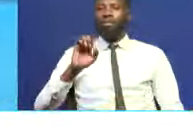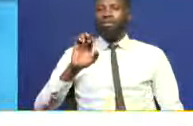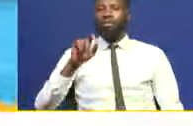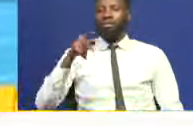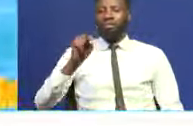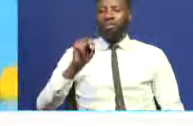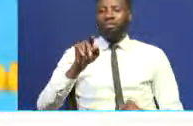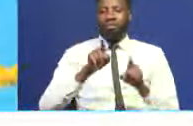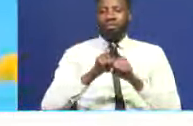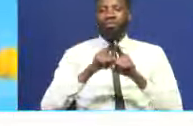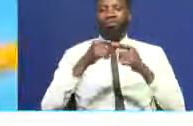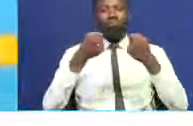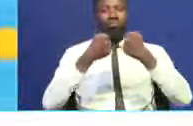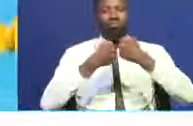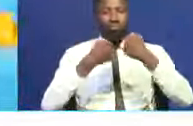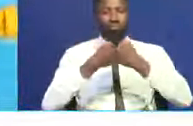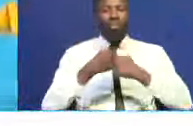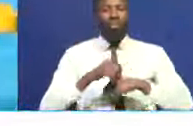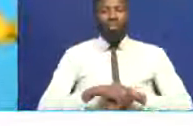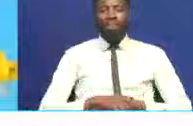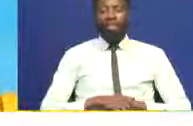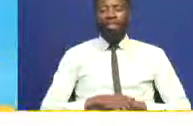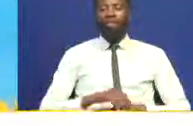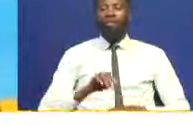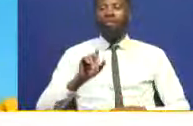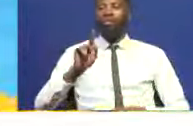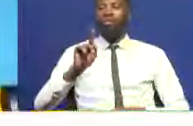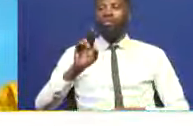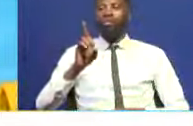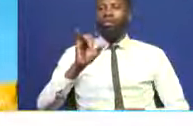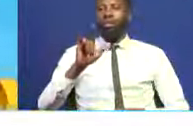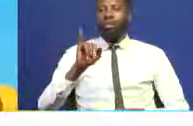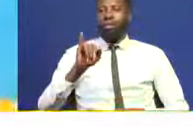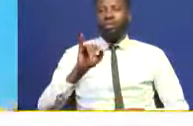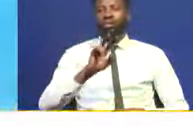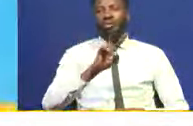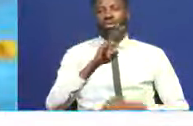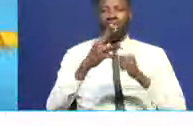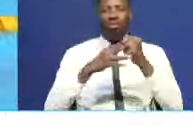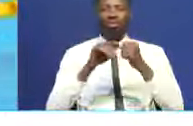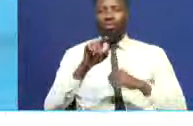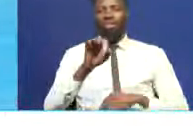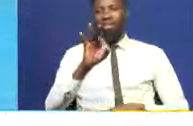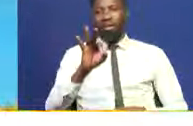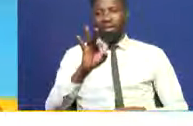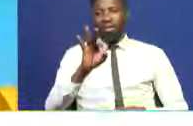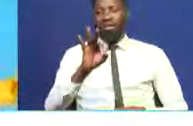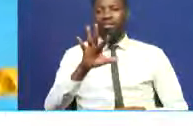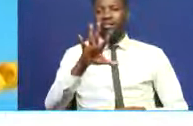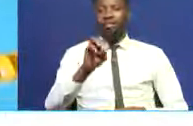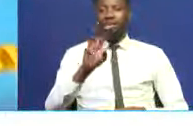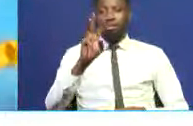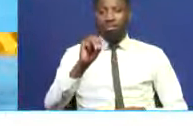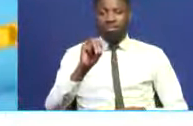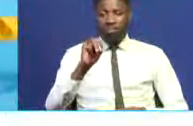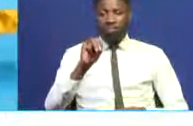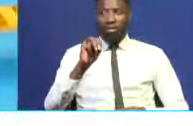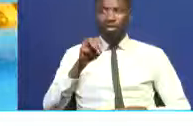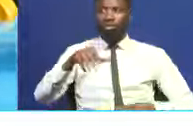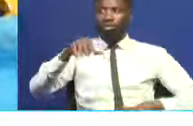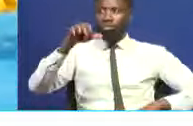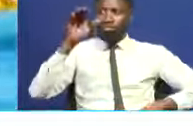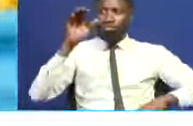glory. Kuduli timed 29.32 seconds in the 50 meters breaststroke and timed 1